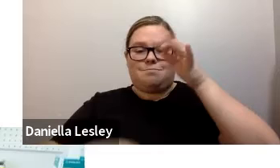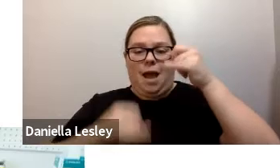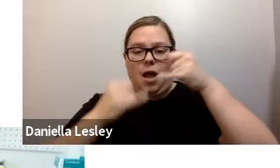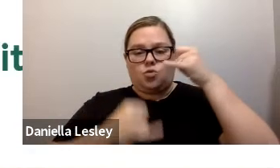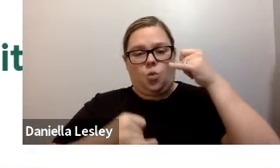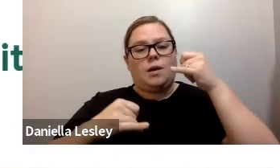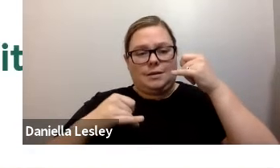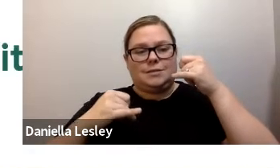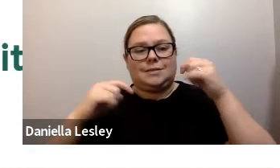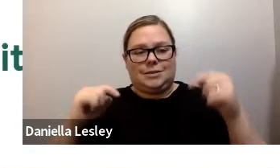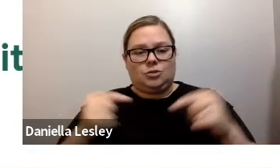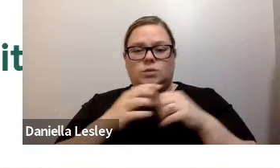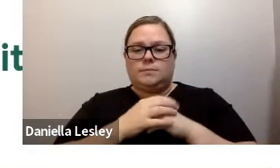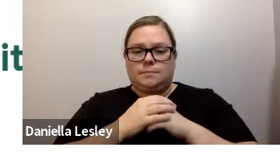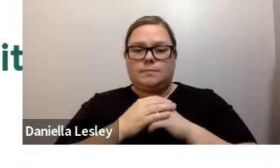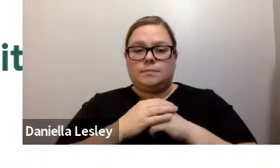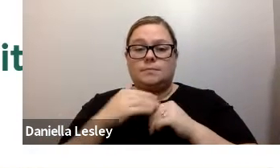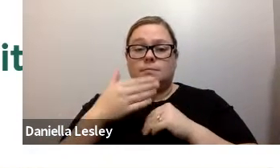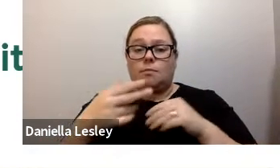please.